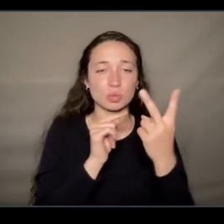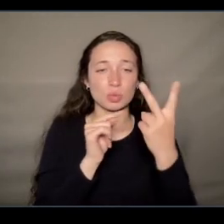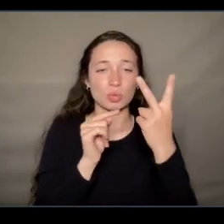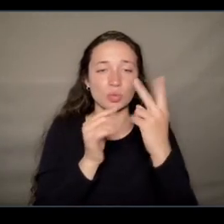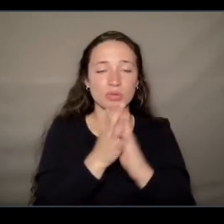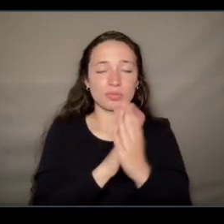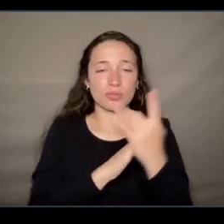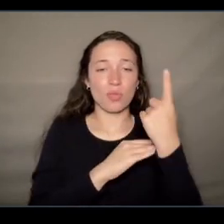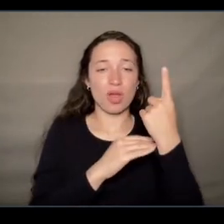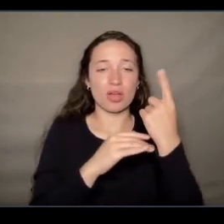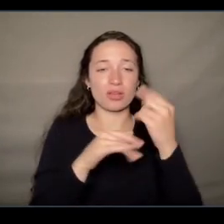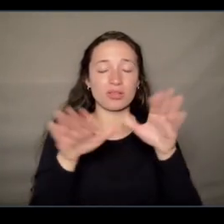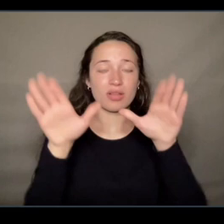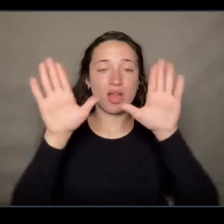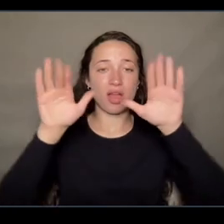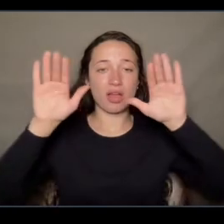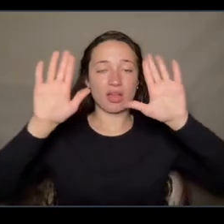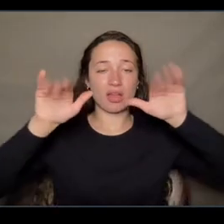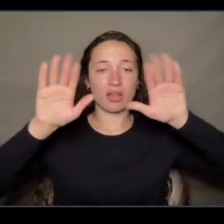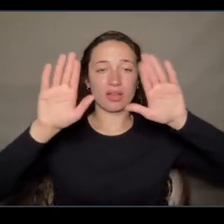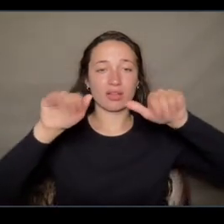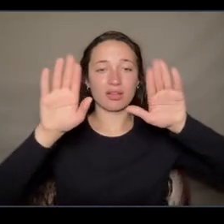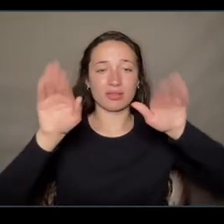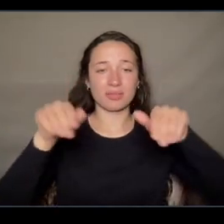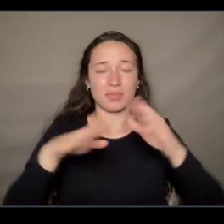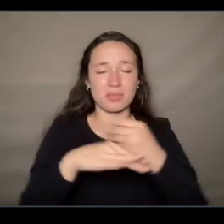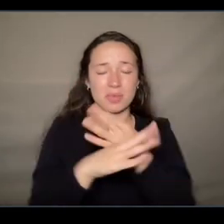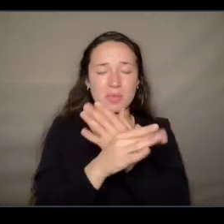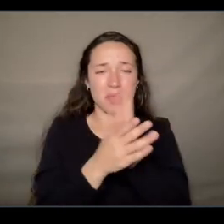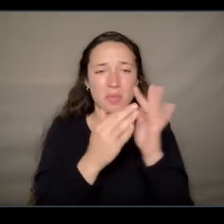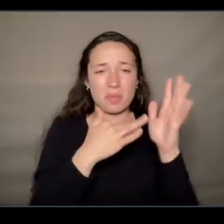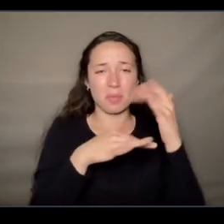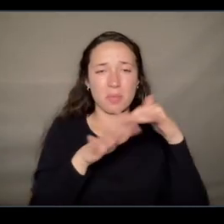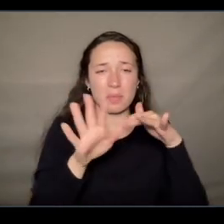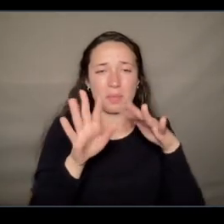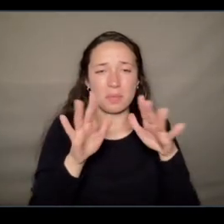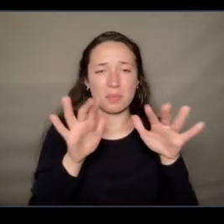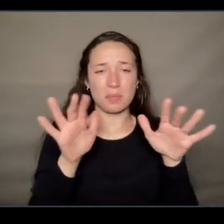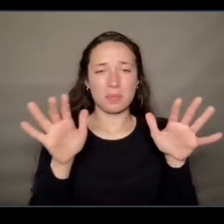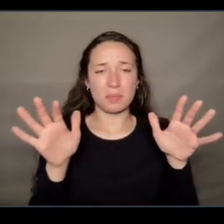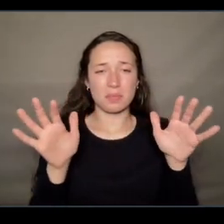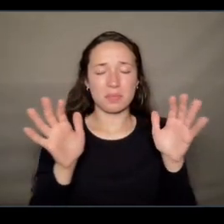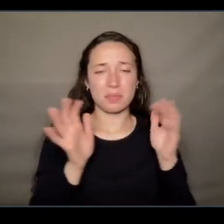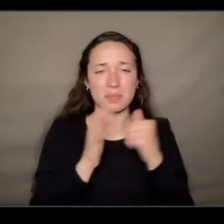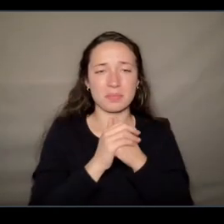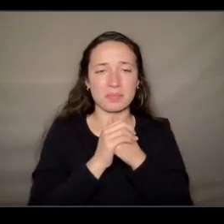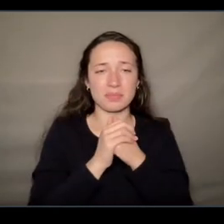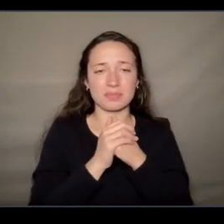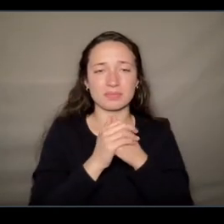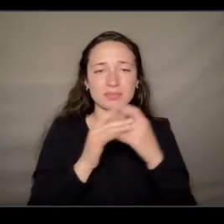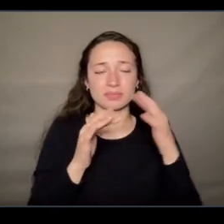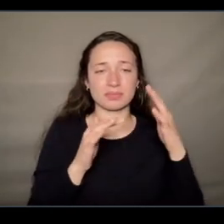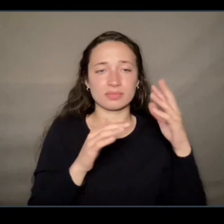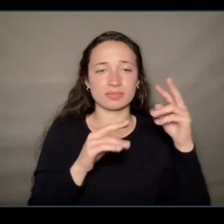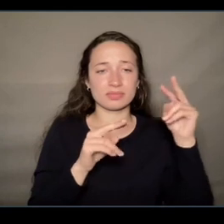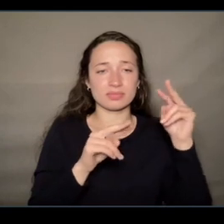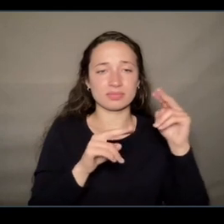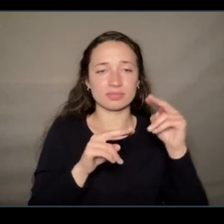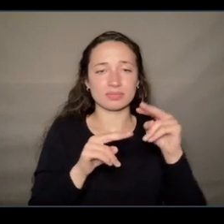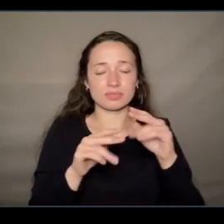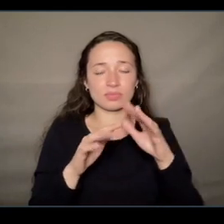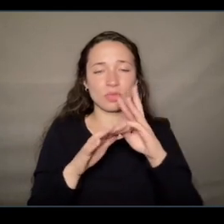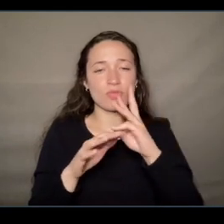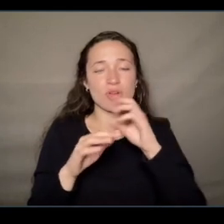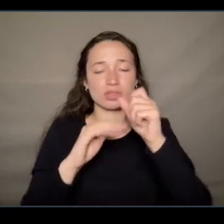Two-ness turned to one, and one into many wings at once, as seeing